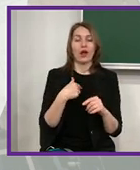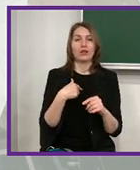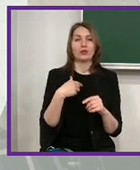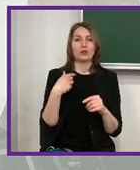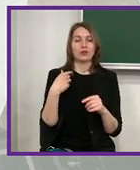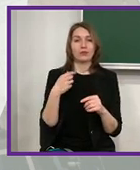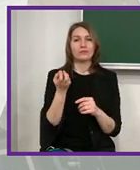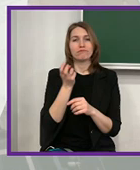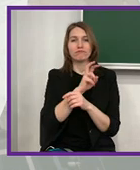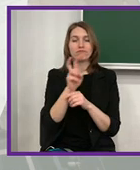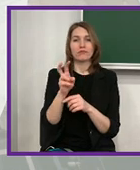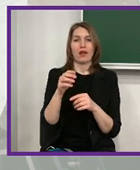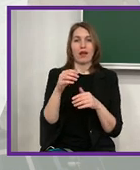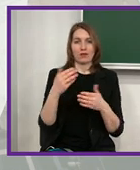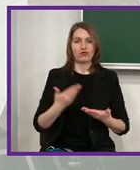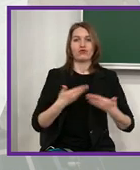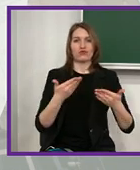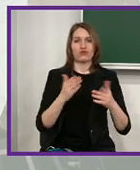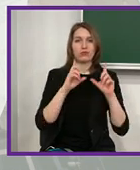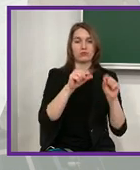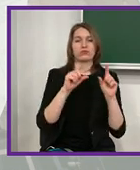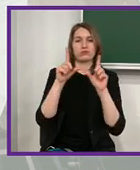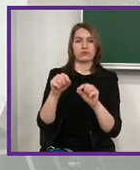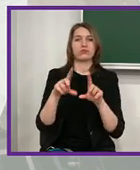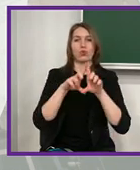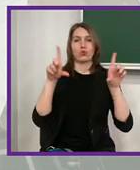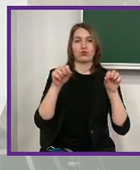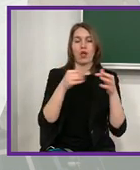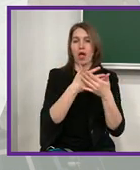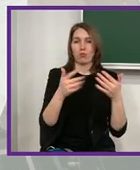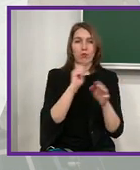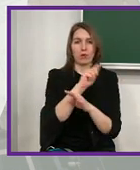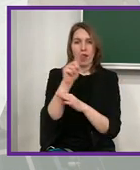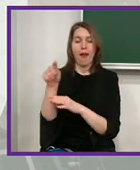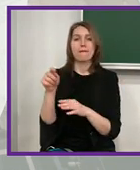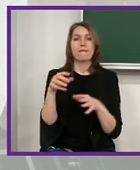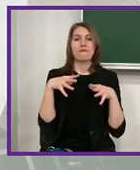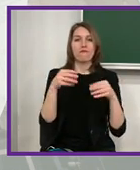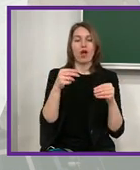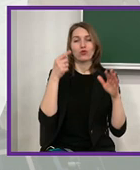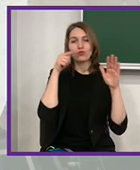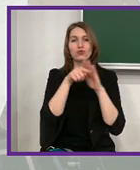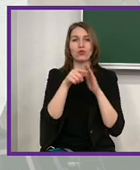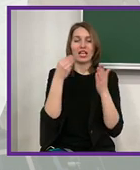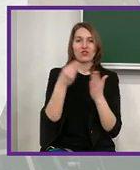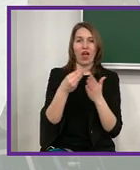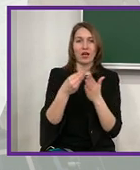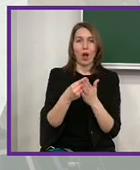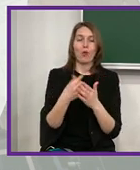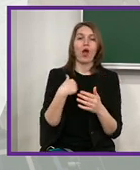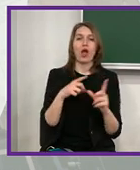gap analyses and risk management evaluations. So I go out with a team. I've been around the